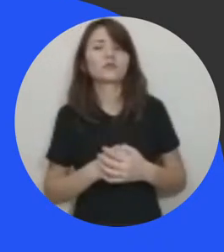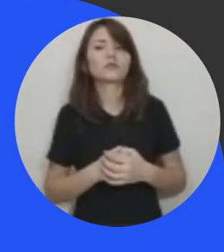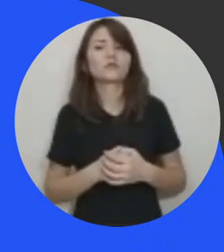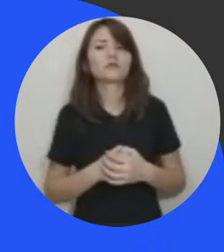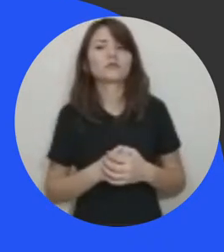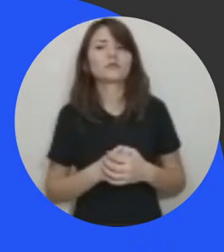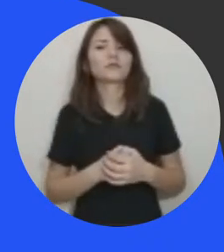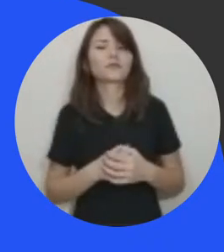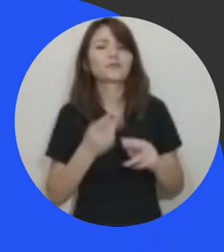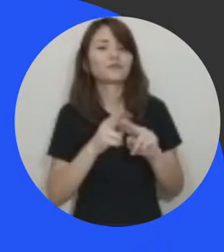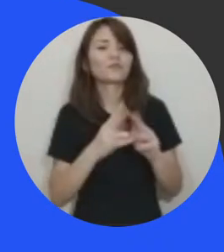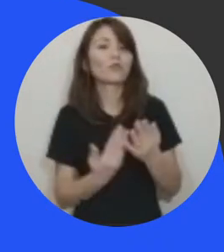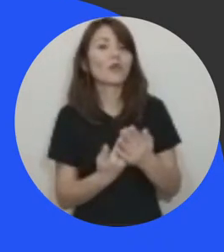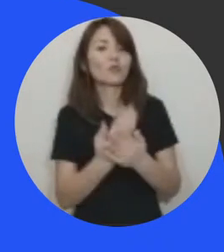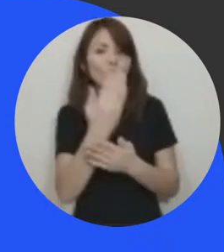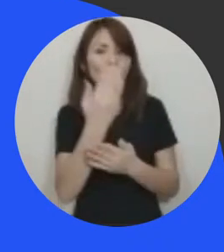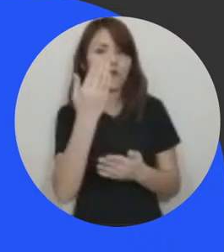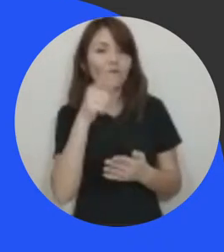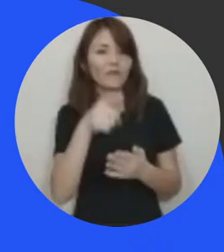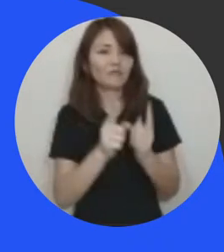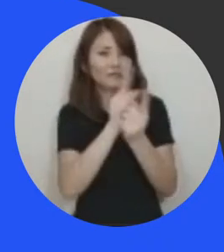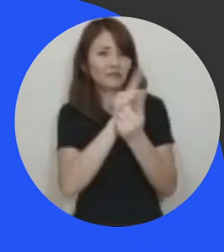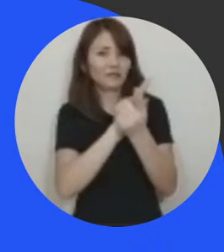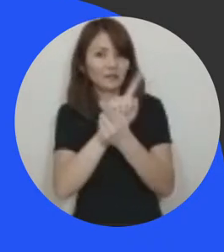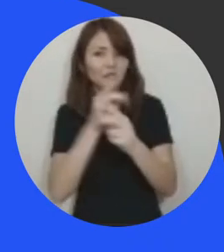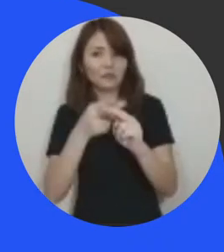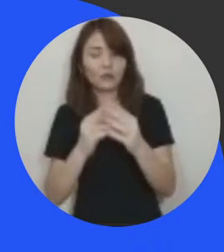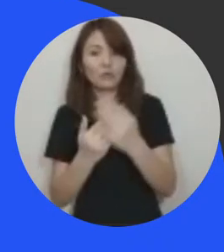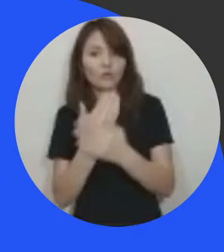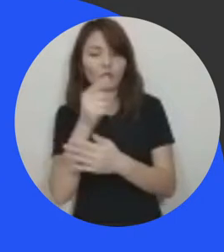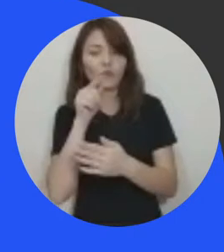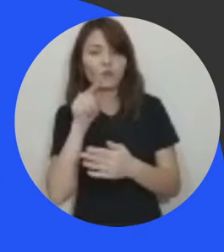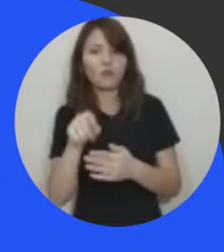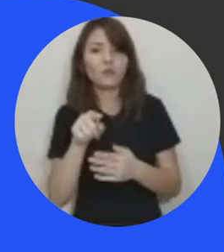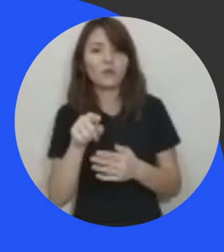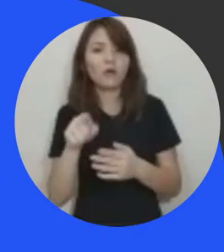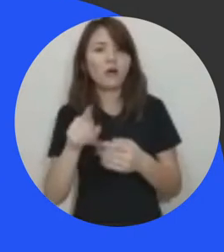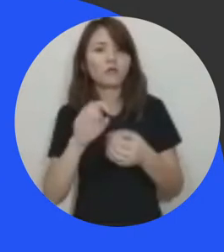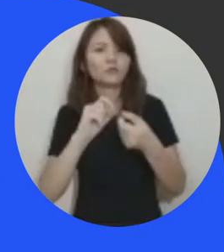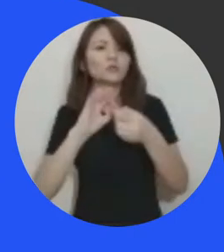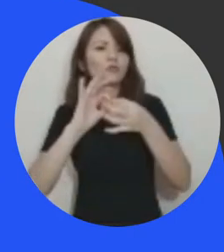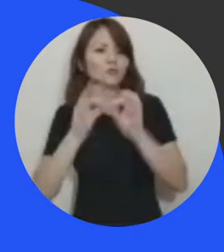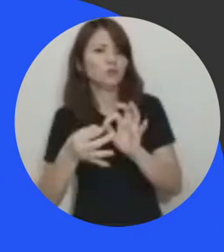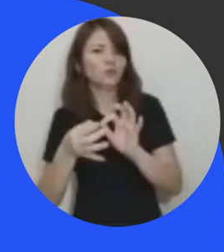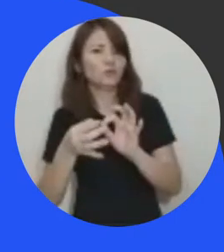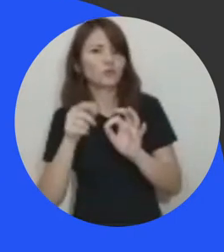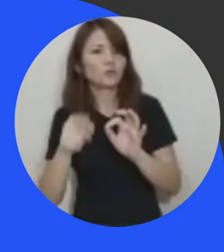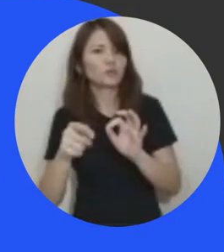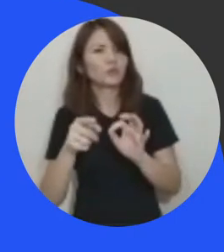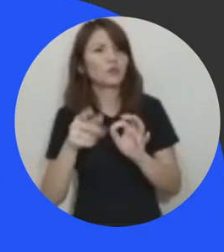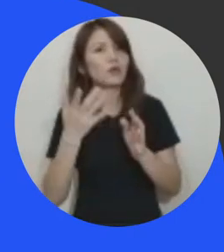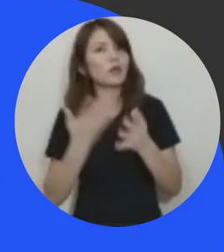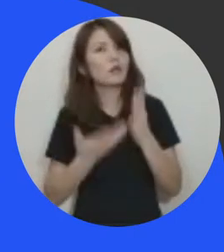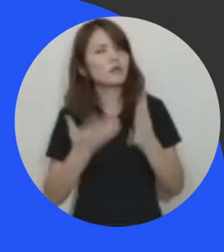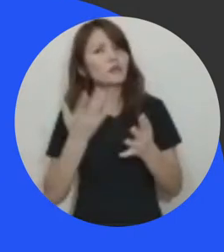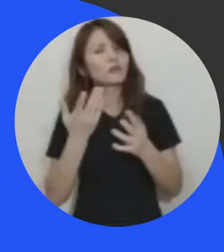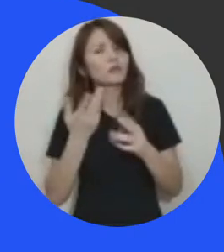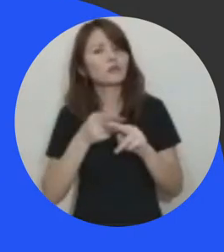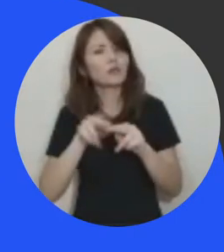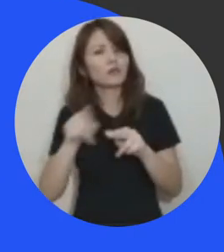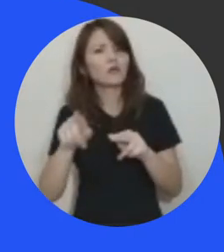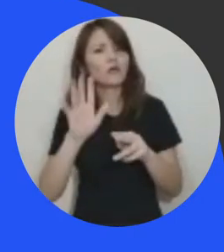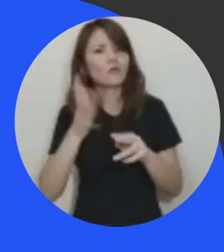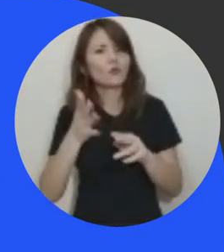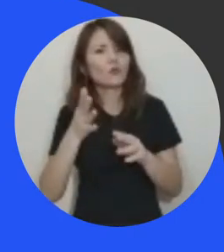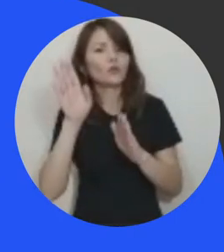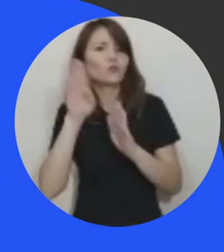more serious or produced more serious outcomes compared to D. And again, we were able to examine this using our